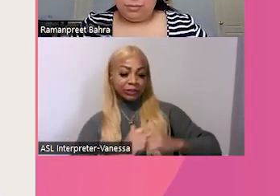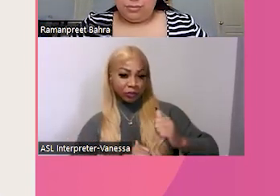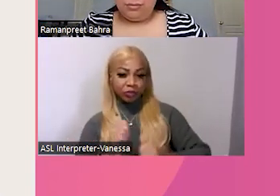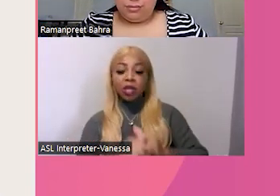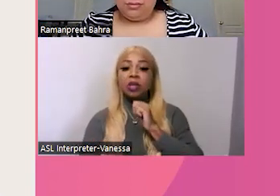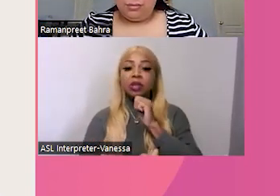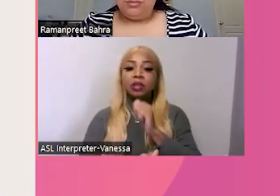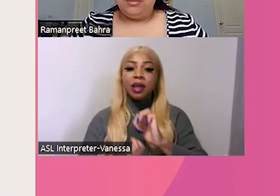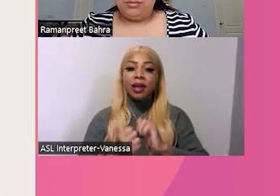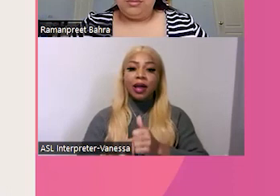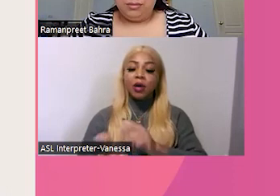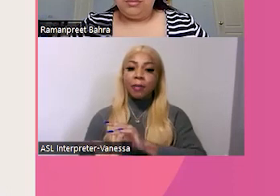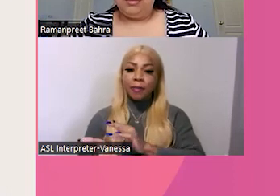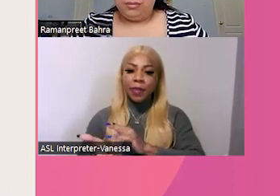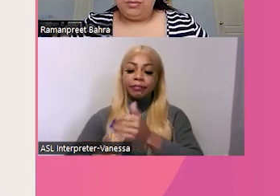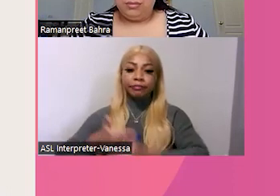place, but in the way